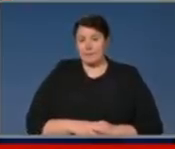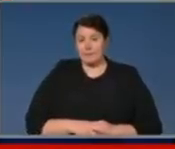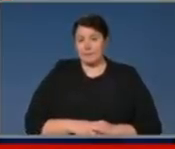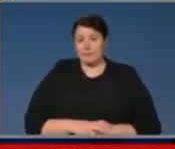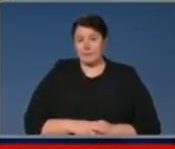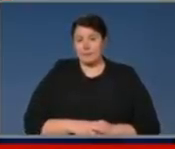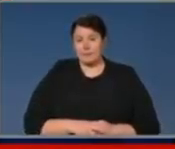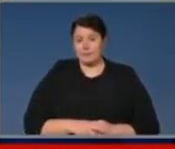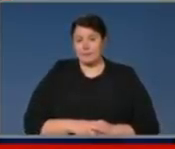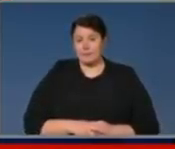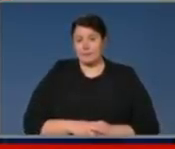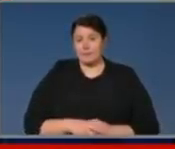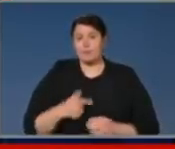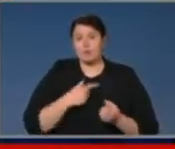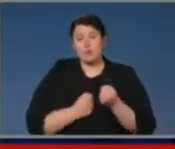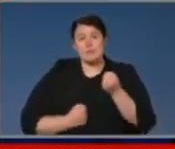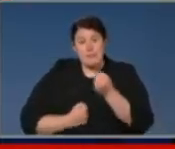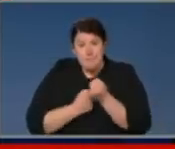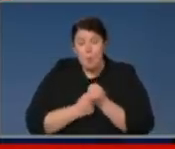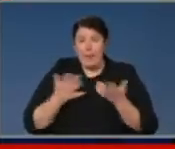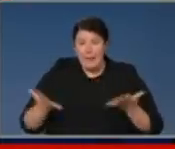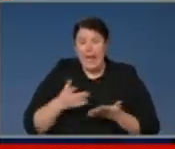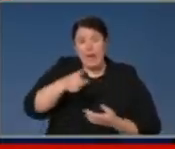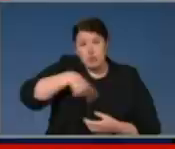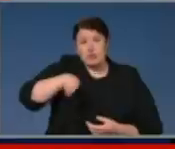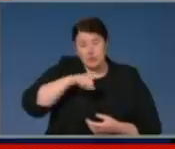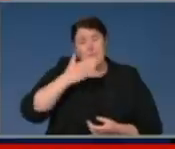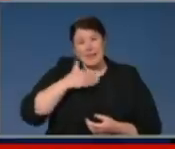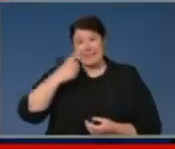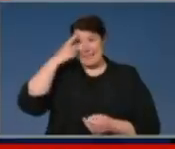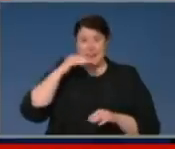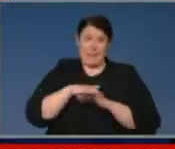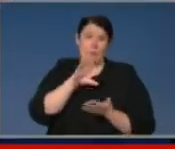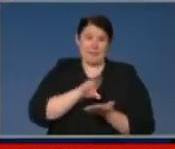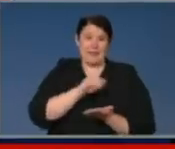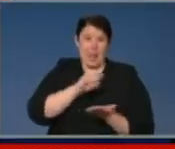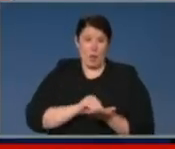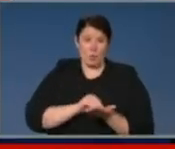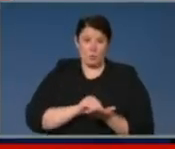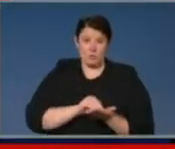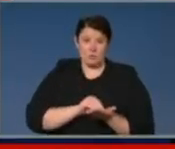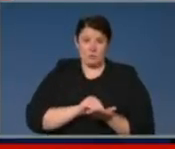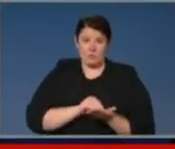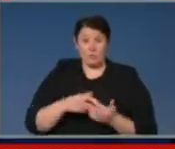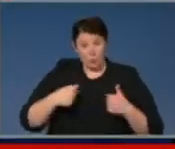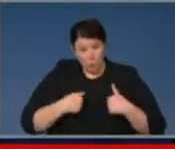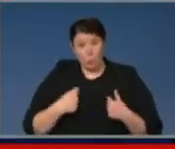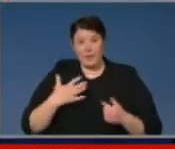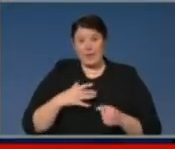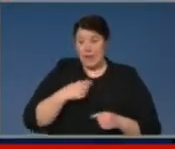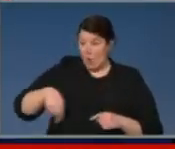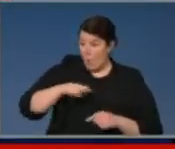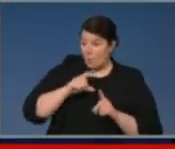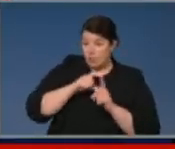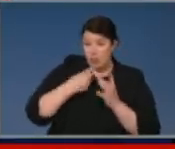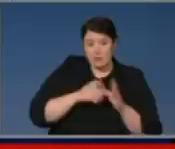order, the support and encouragement for people to download the app of the Allied Health Professions of Australia, the Australian College of Nursing,